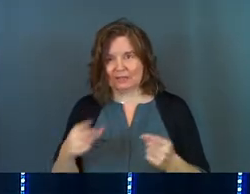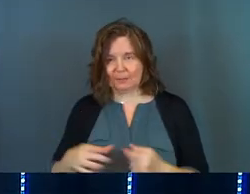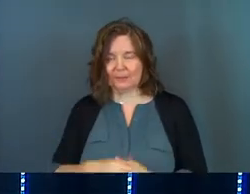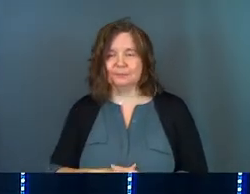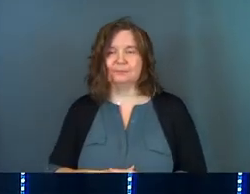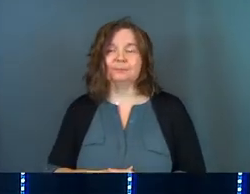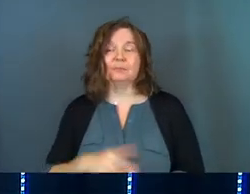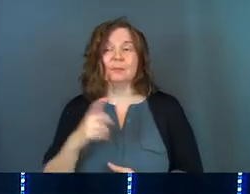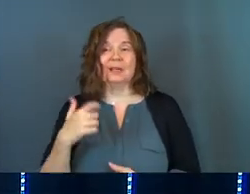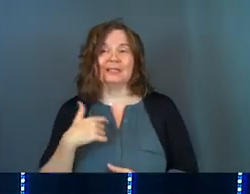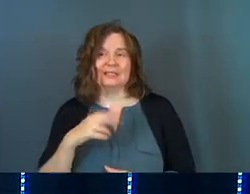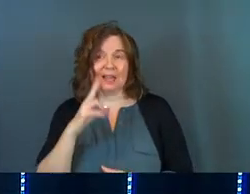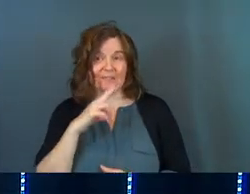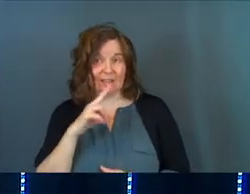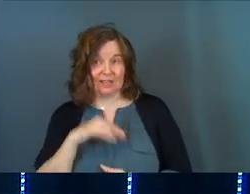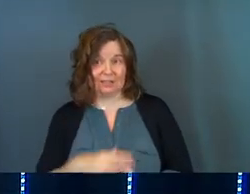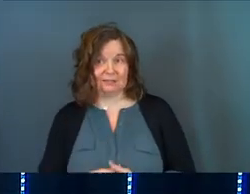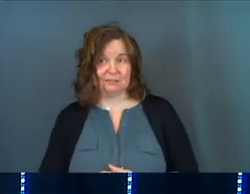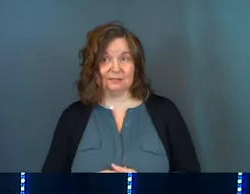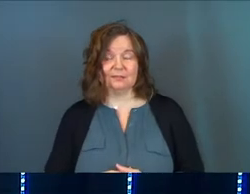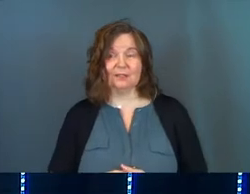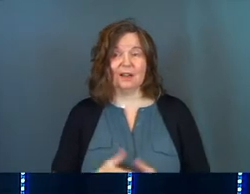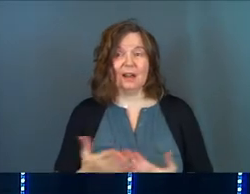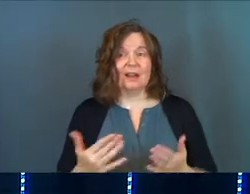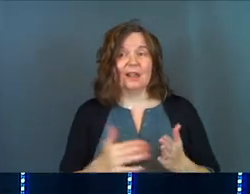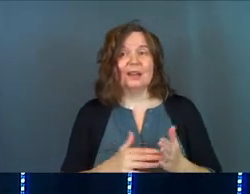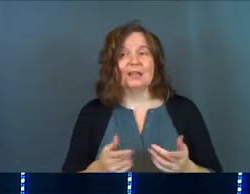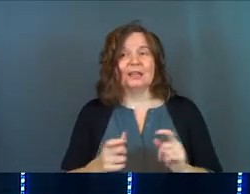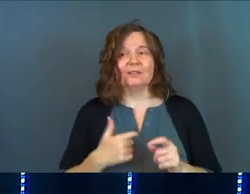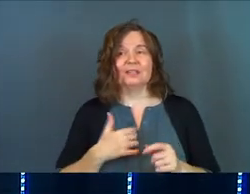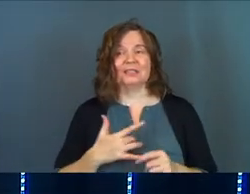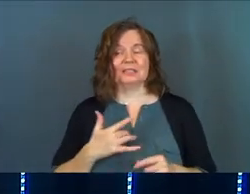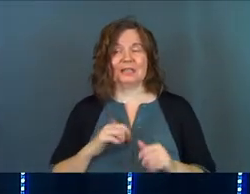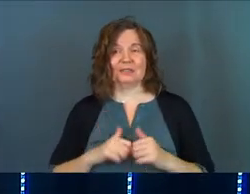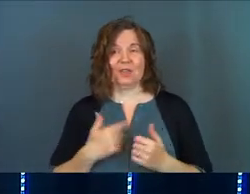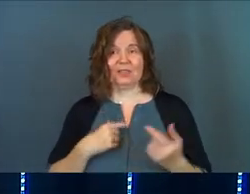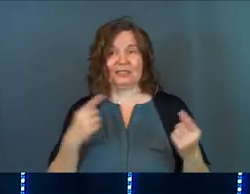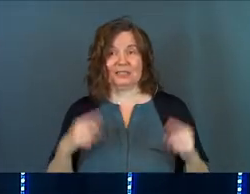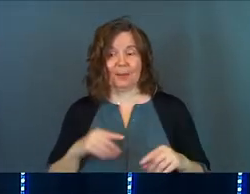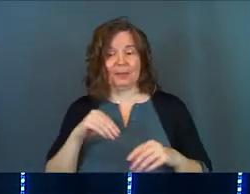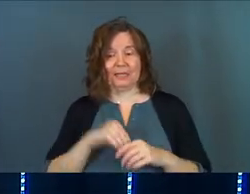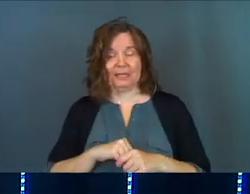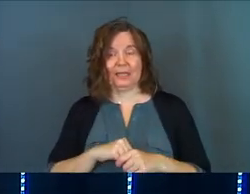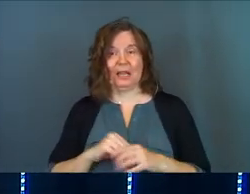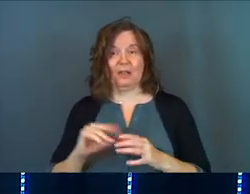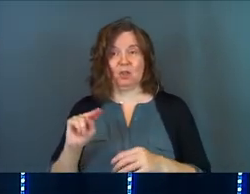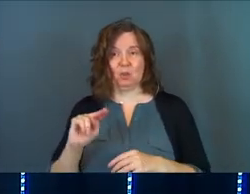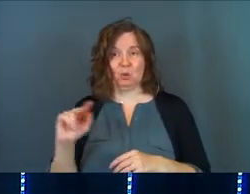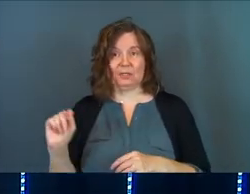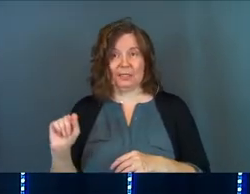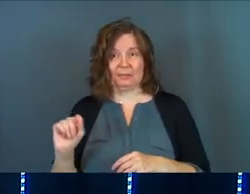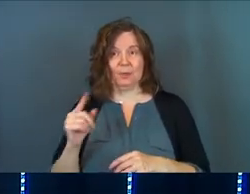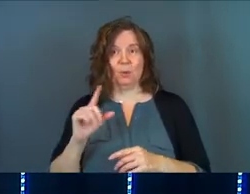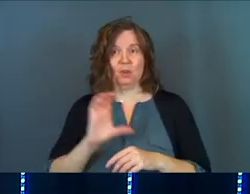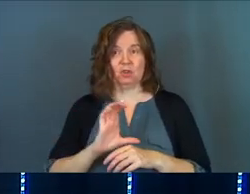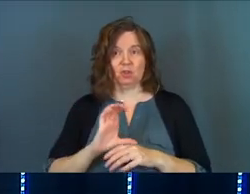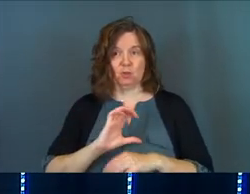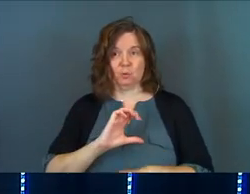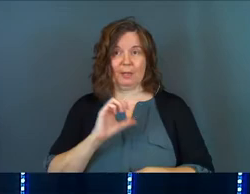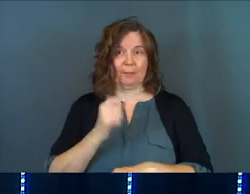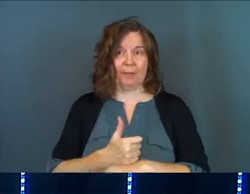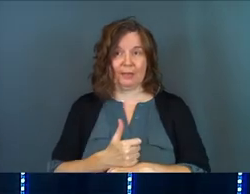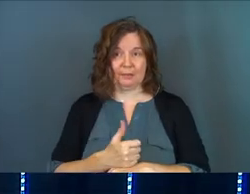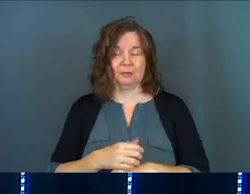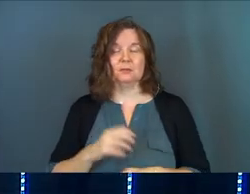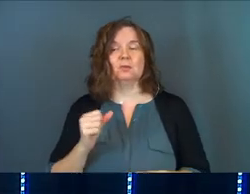happens, because it's kind of funny. And it just, again, it gives us a sense of how this happened in the New Testament, right when the church was being